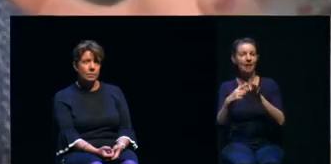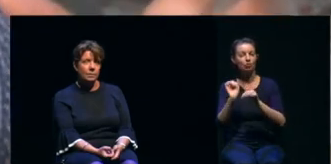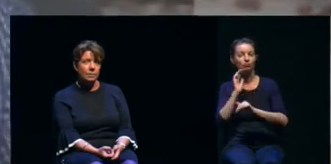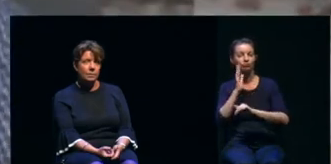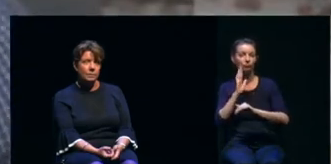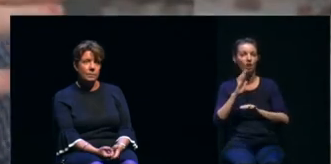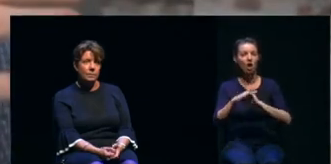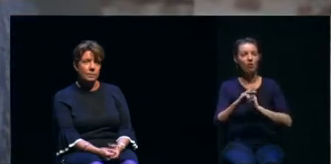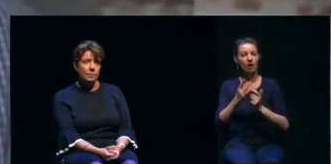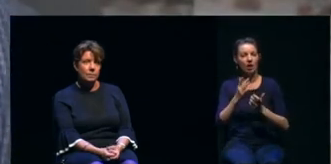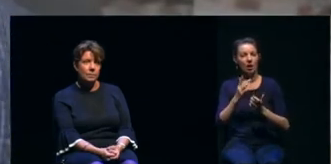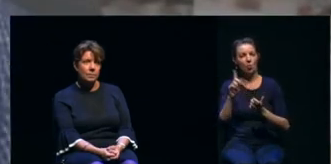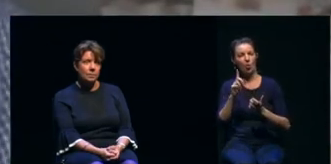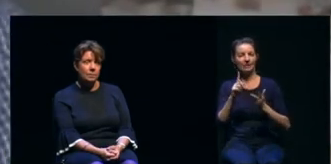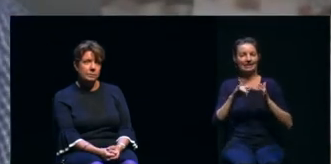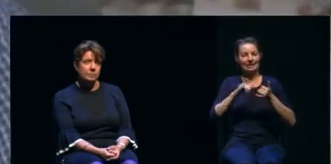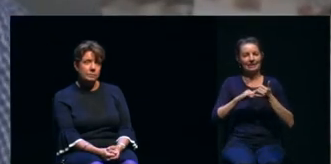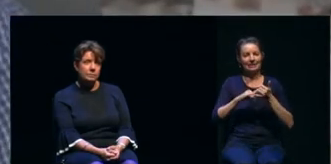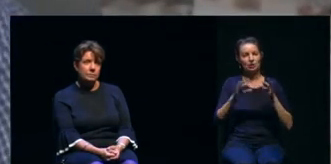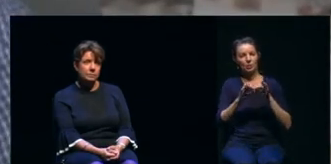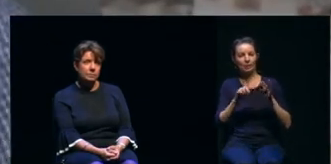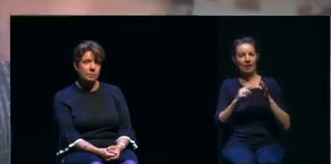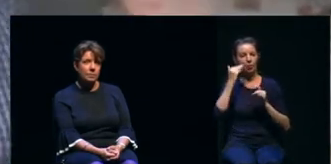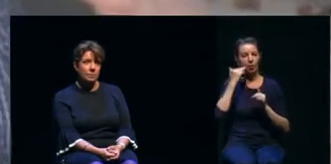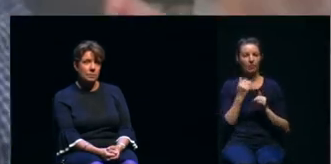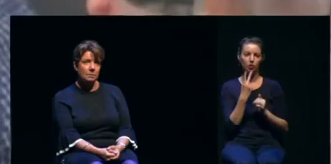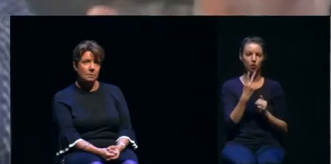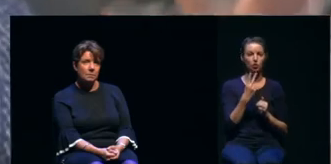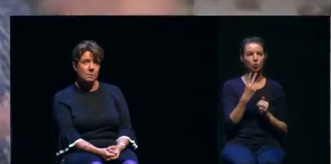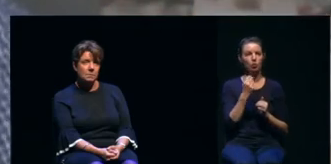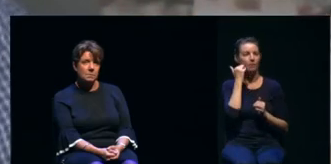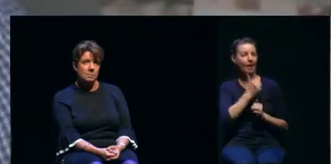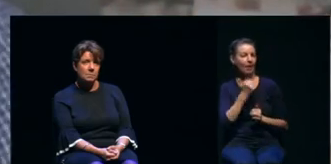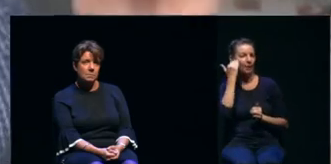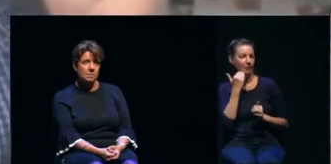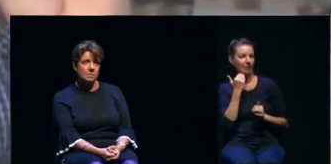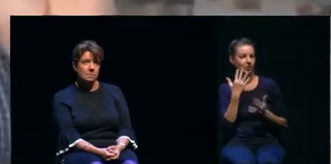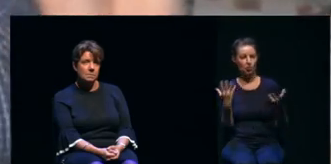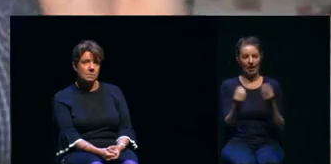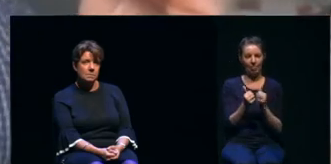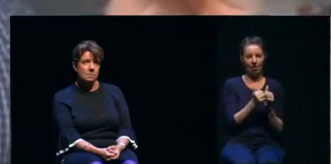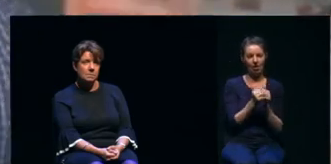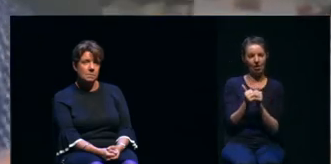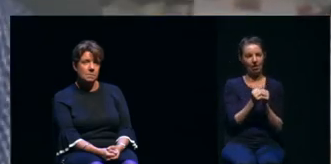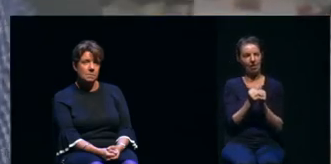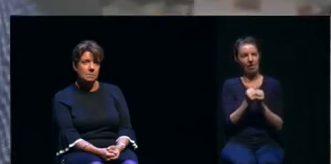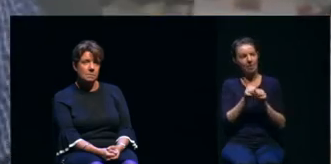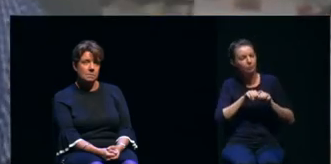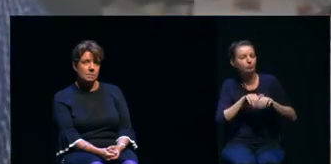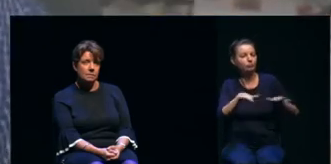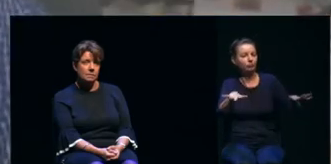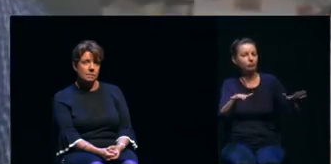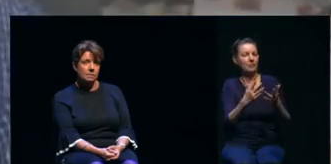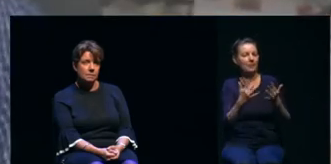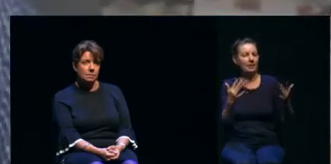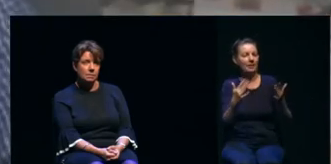that global platform, 10 years ago, that was absolutely unimaginable, that two women of colour would be collaborating on something like that, and that would be hitting an audience of millions, some of whom would